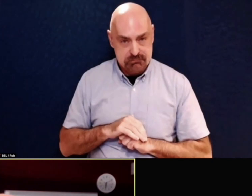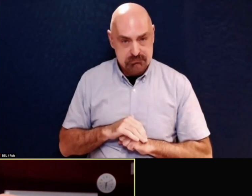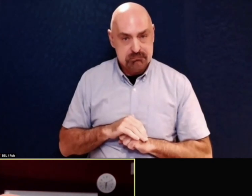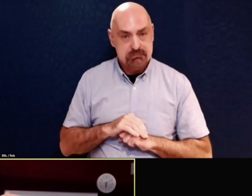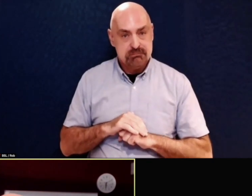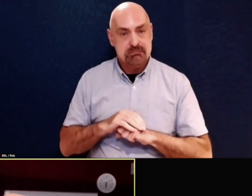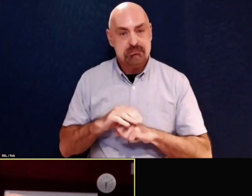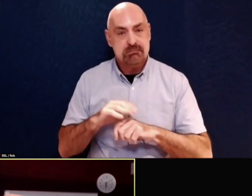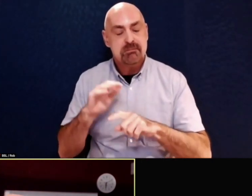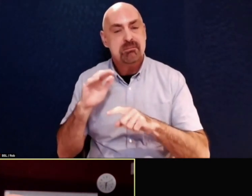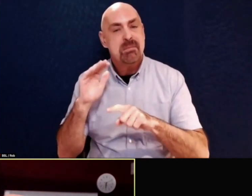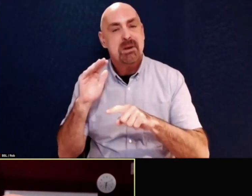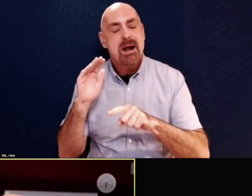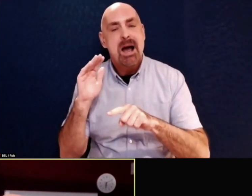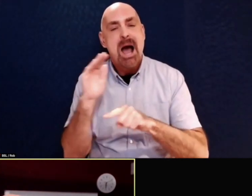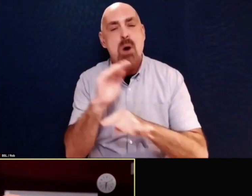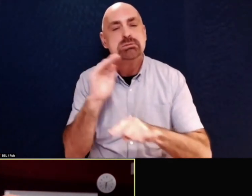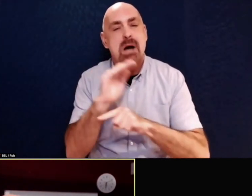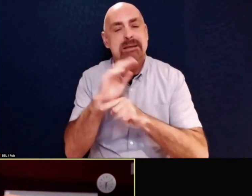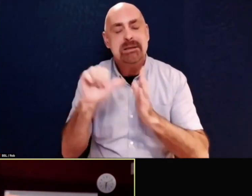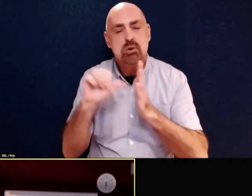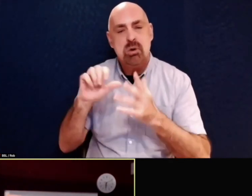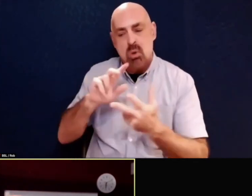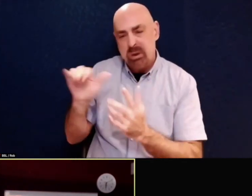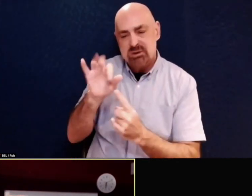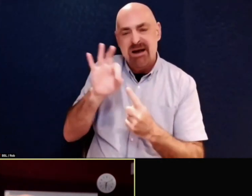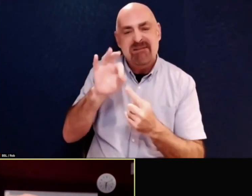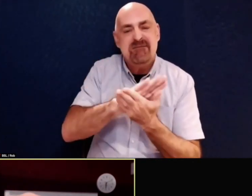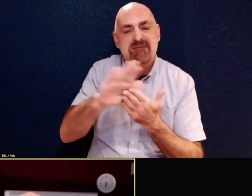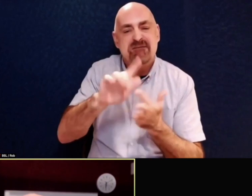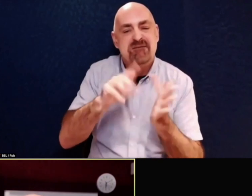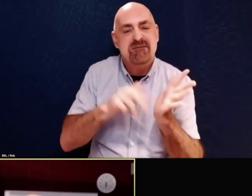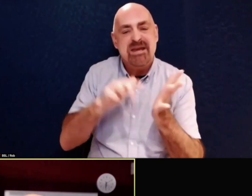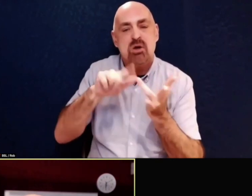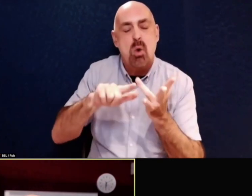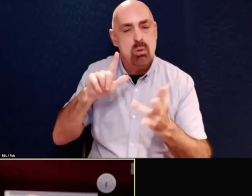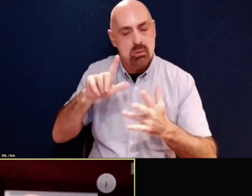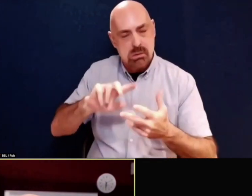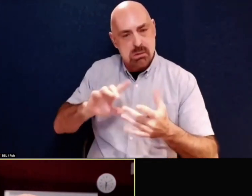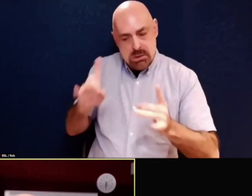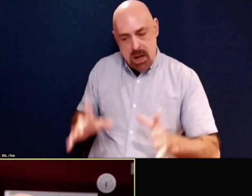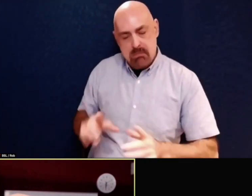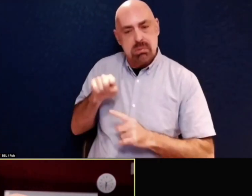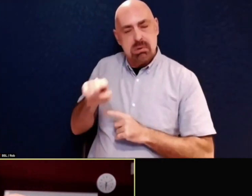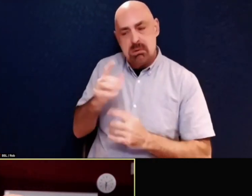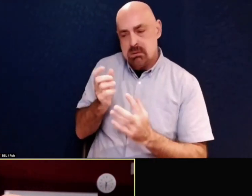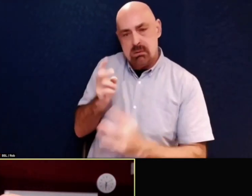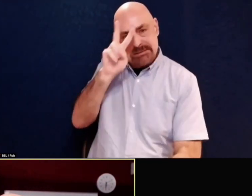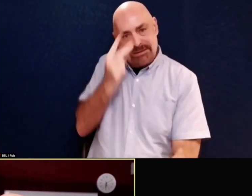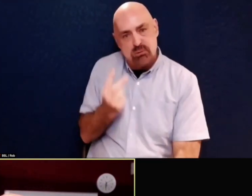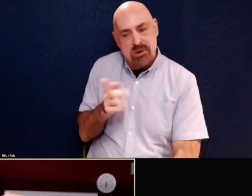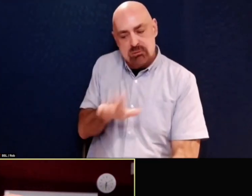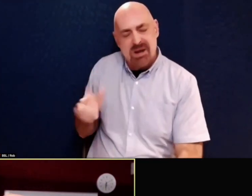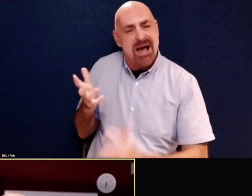outsider issues? So, what's the phenotype? How can you intervene, I guess,